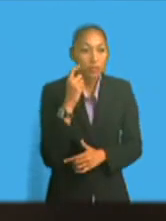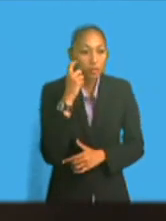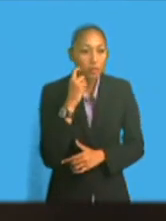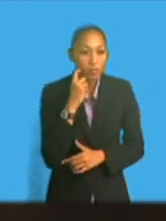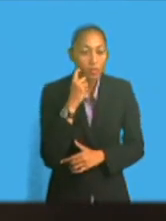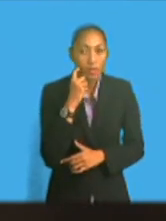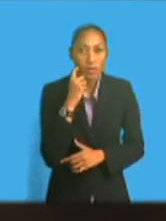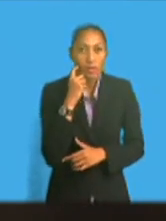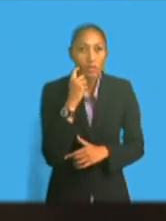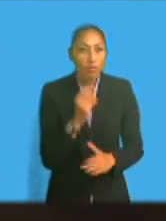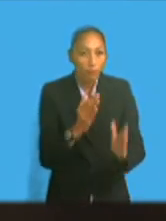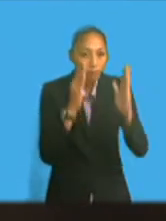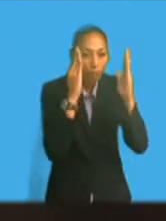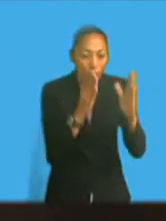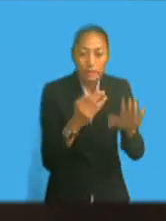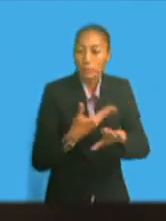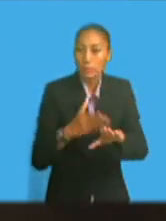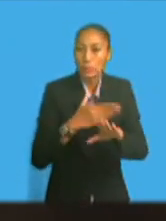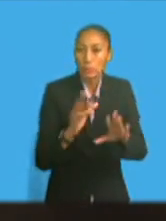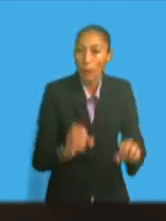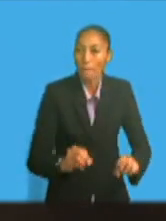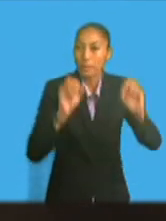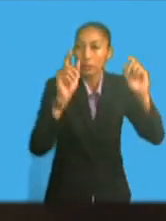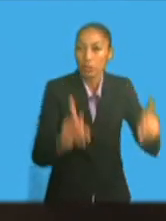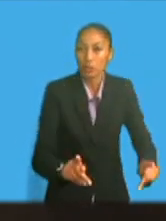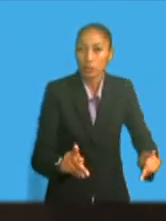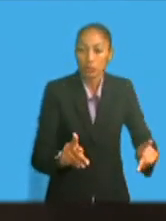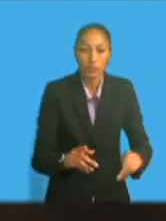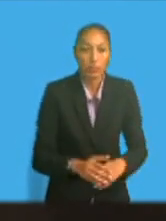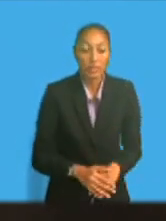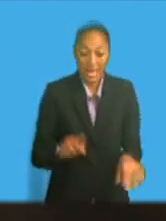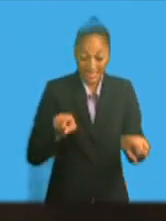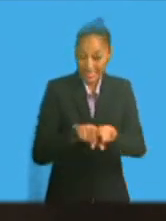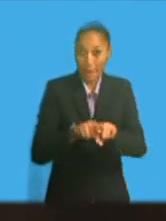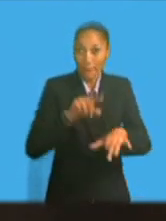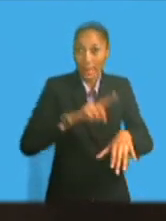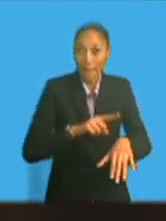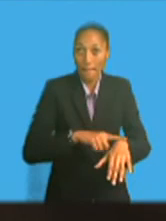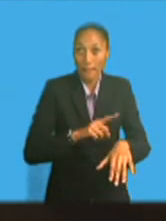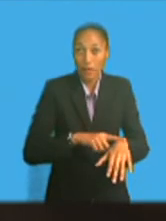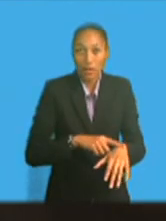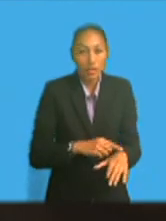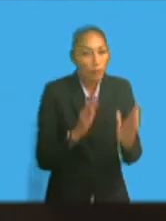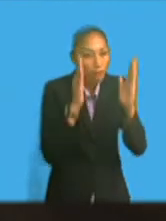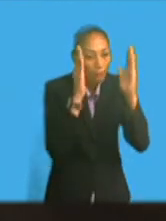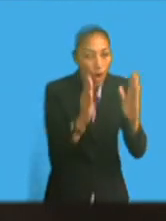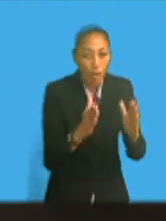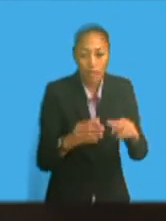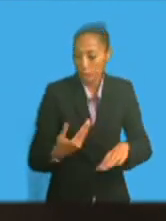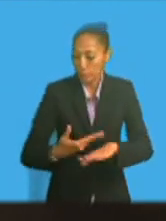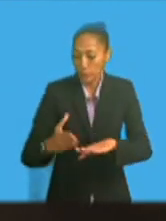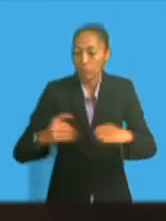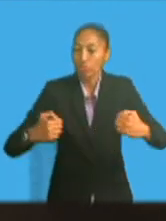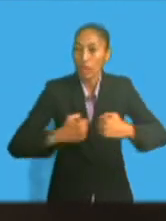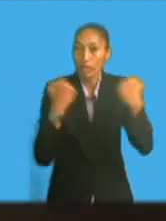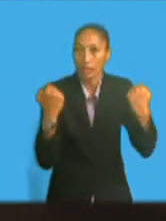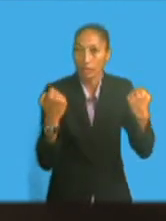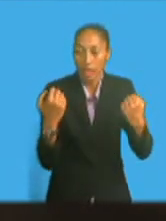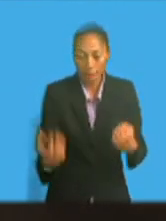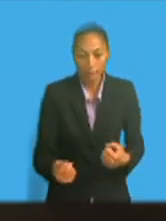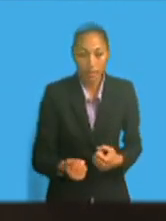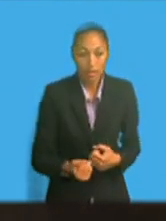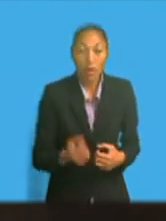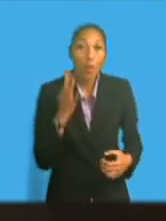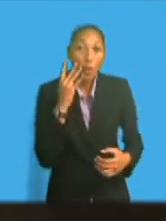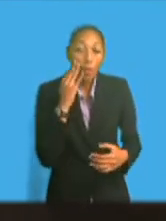to capitalize on new opportunities and at the same time addressing emerging challenges. As we address